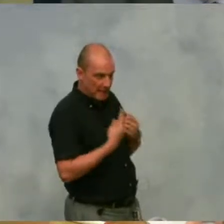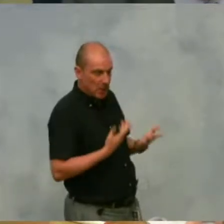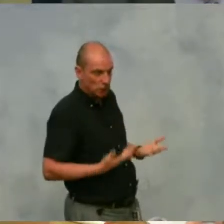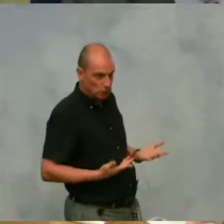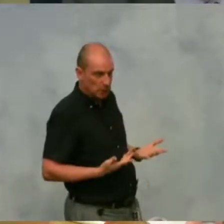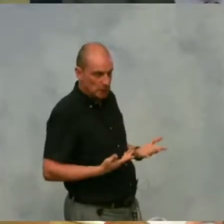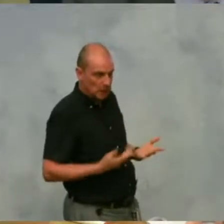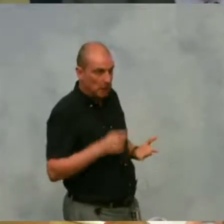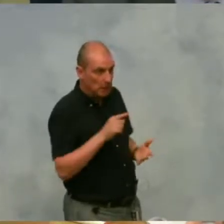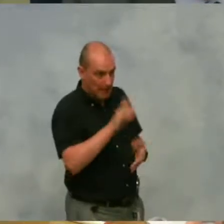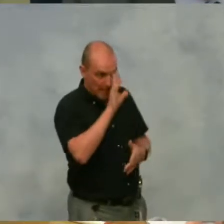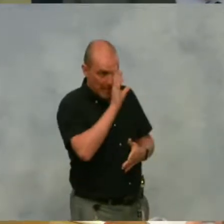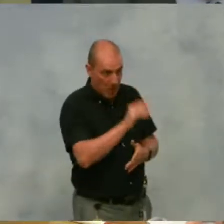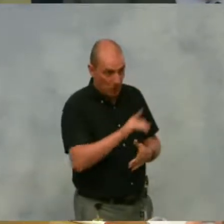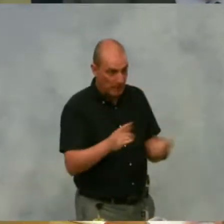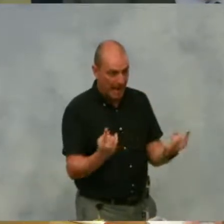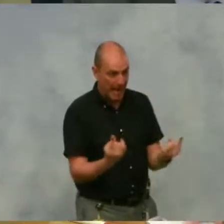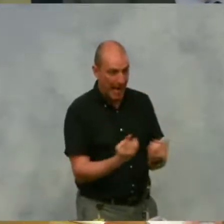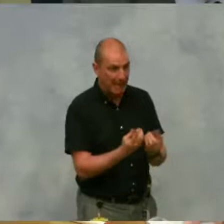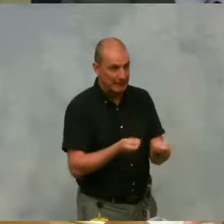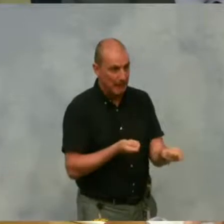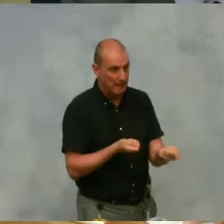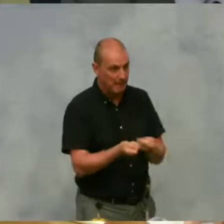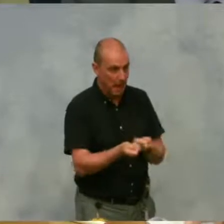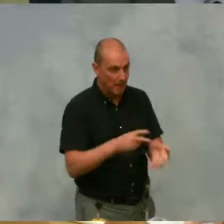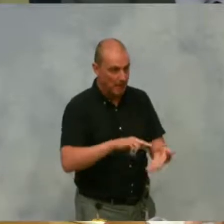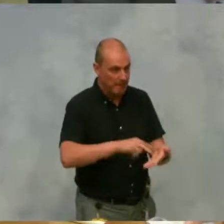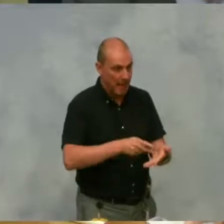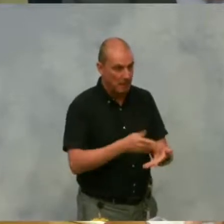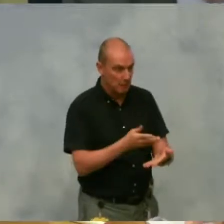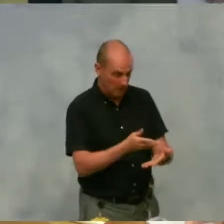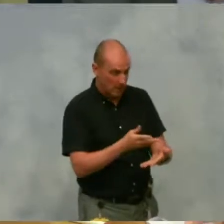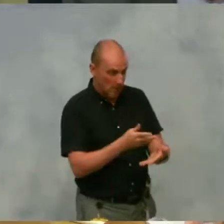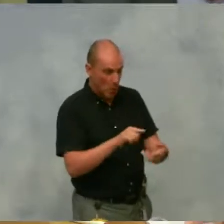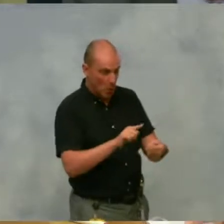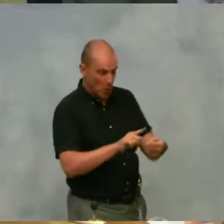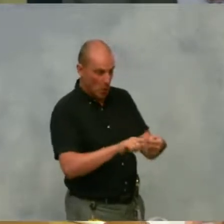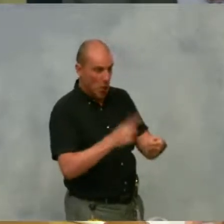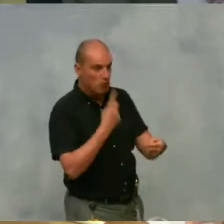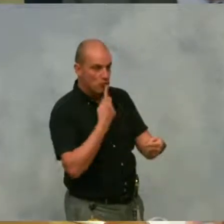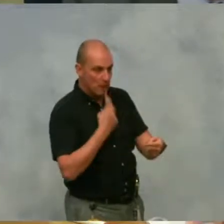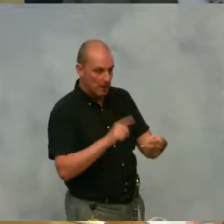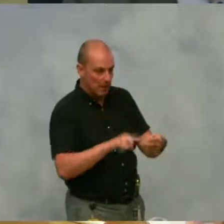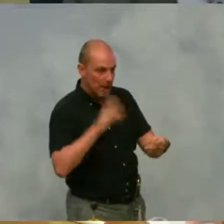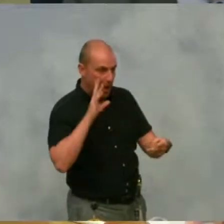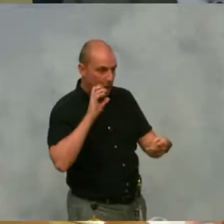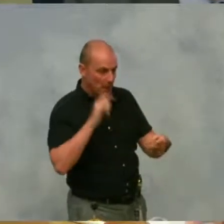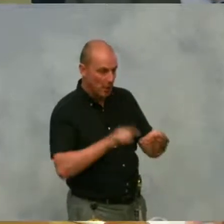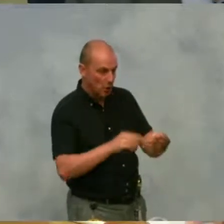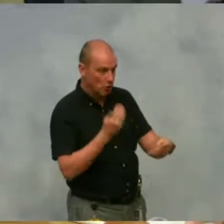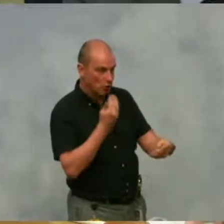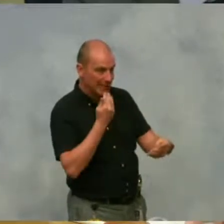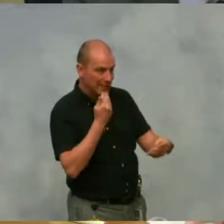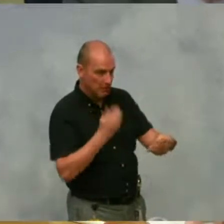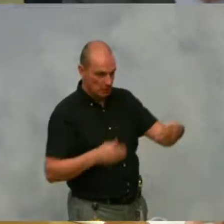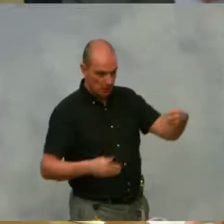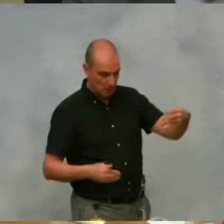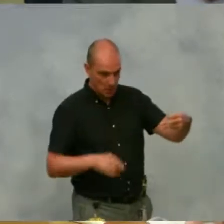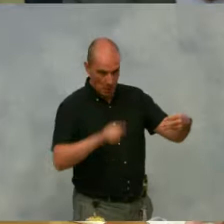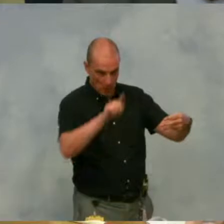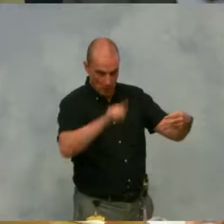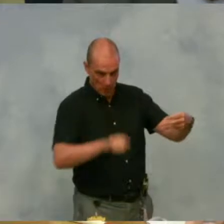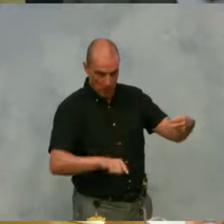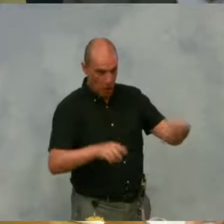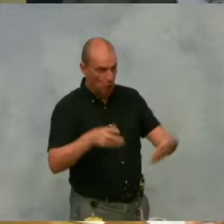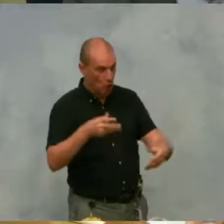asset management plan, it does have a red, amber, green rating against each of the business applications or software